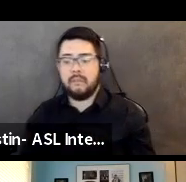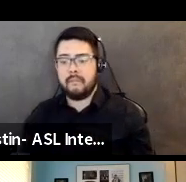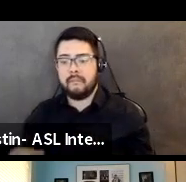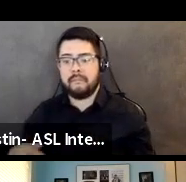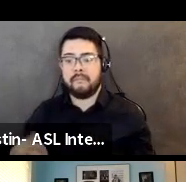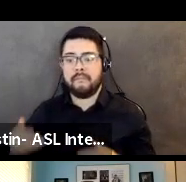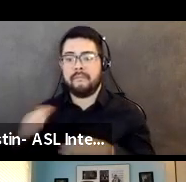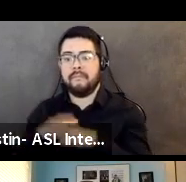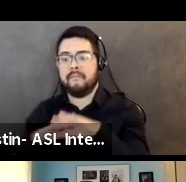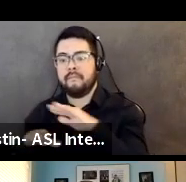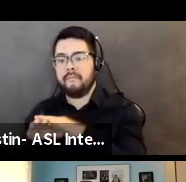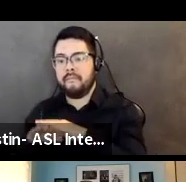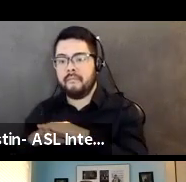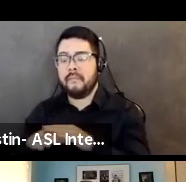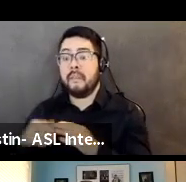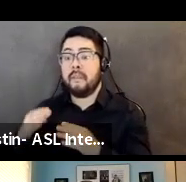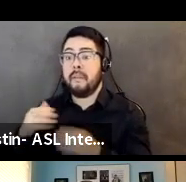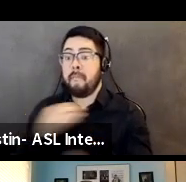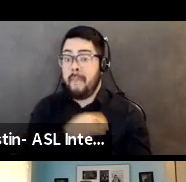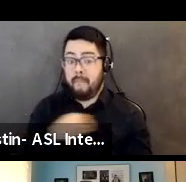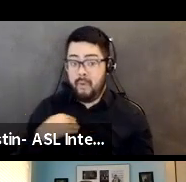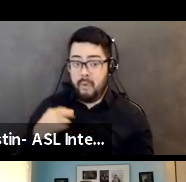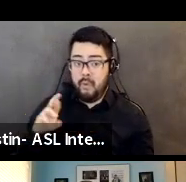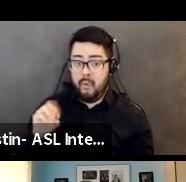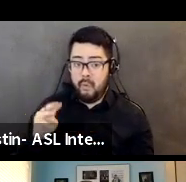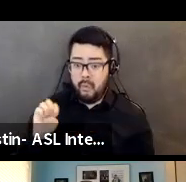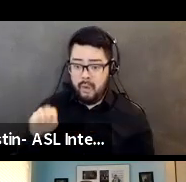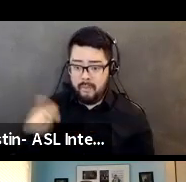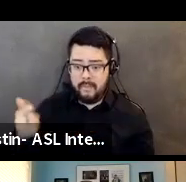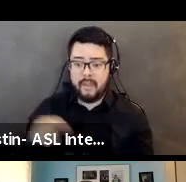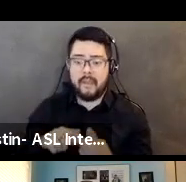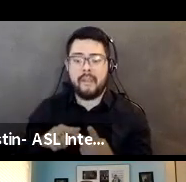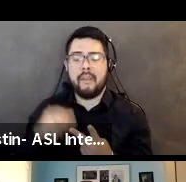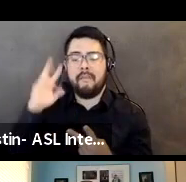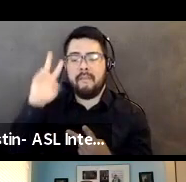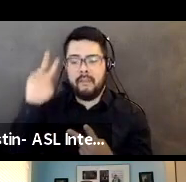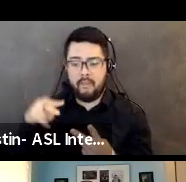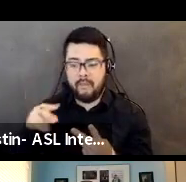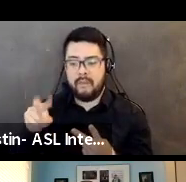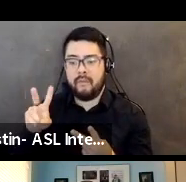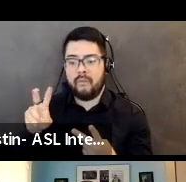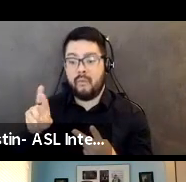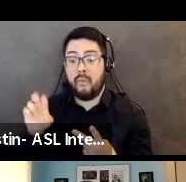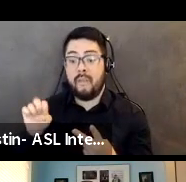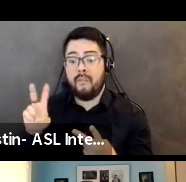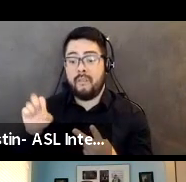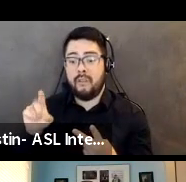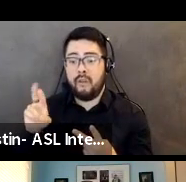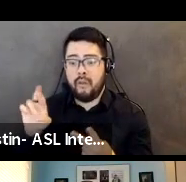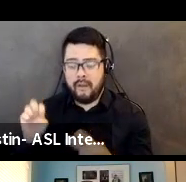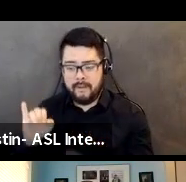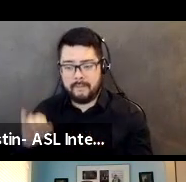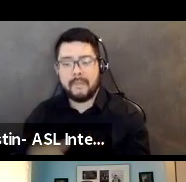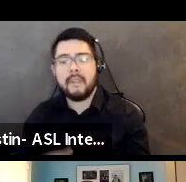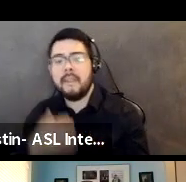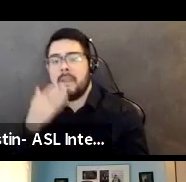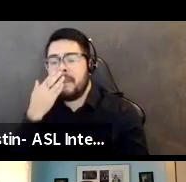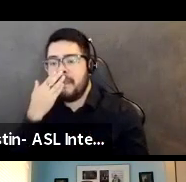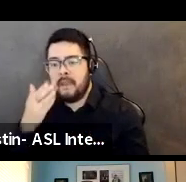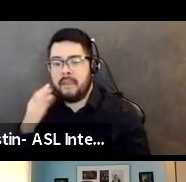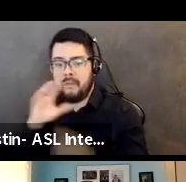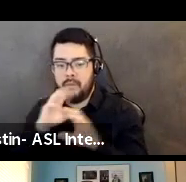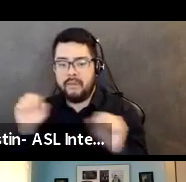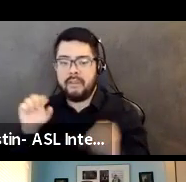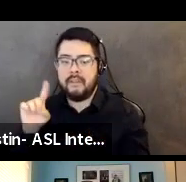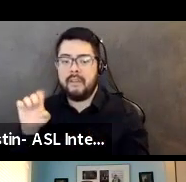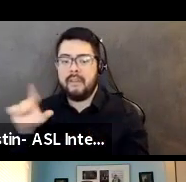yes i'm sorry member rome and then uh vice president revellor thank you president davao um i want to build a little bit